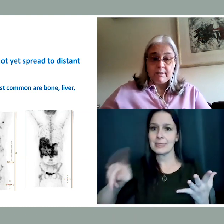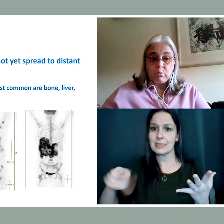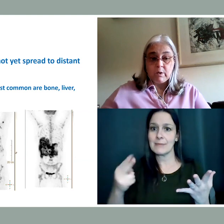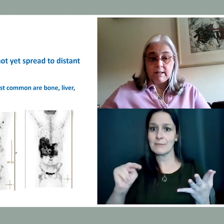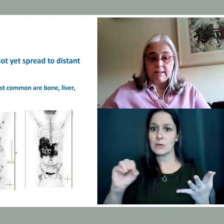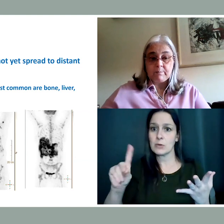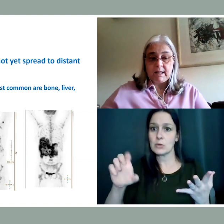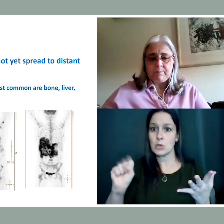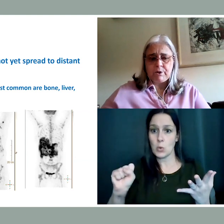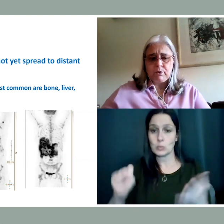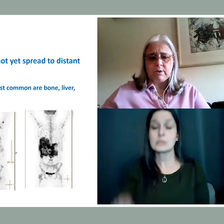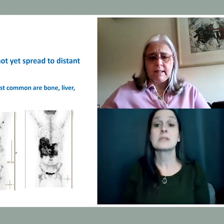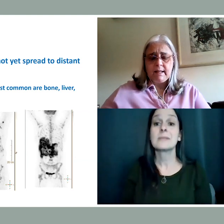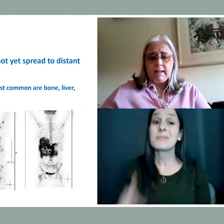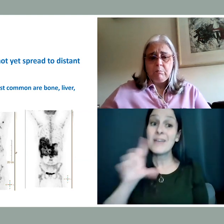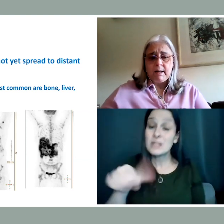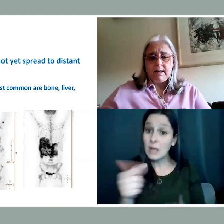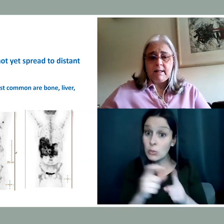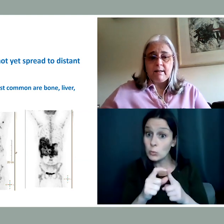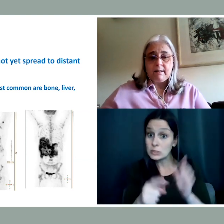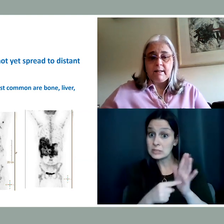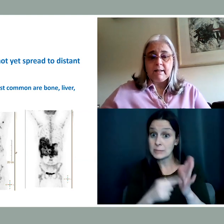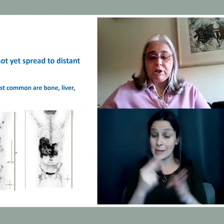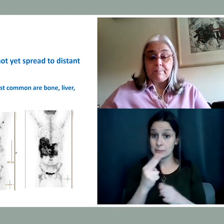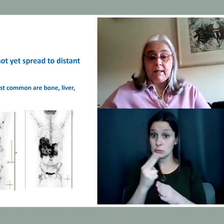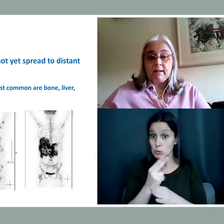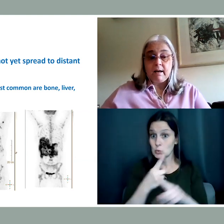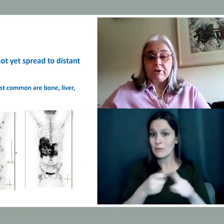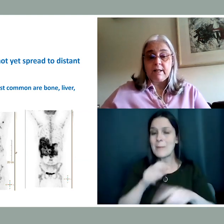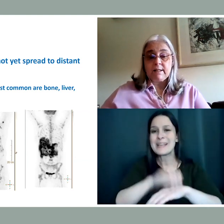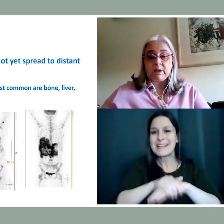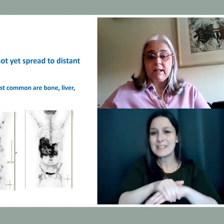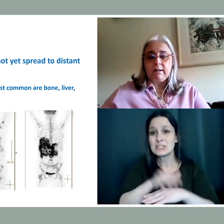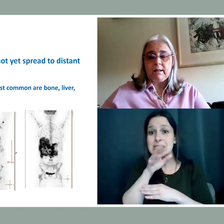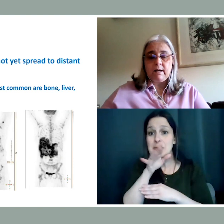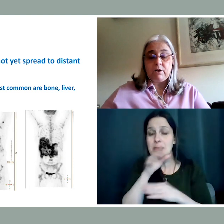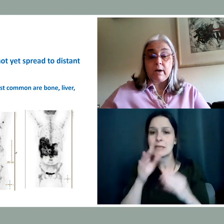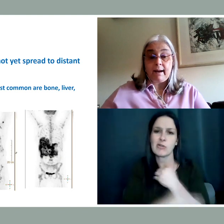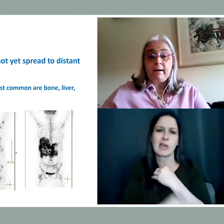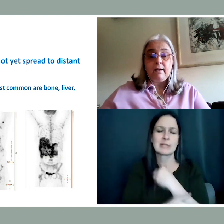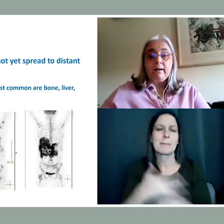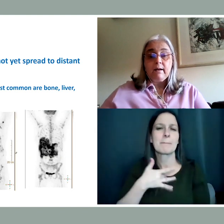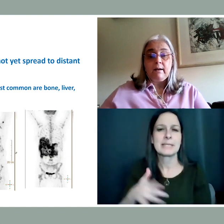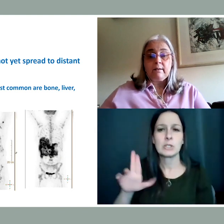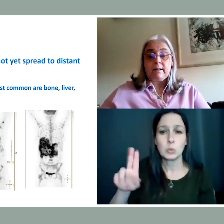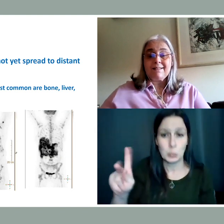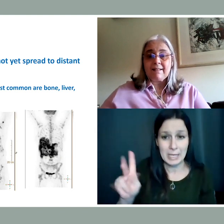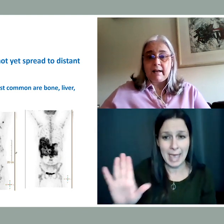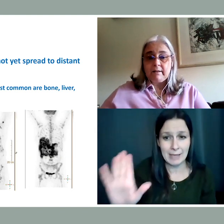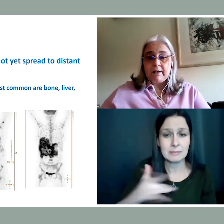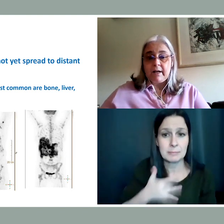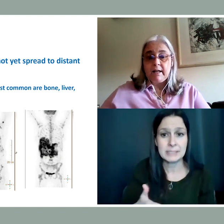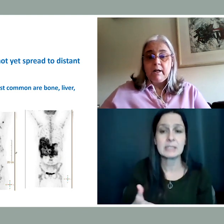also another word sometimes used by English-speaking countries, particularly the UK, that